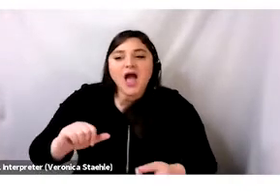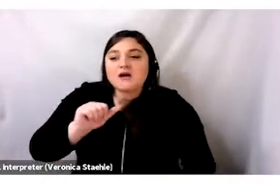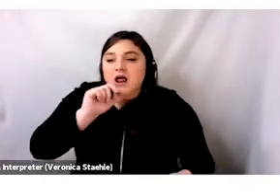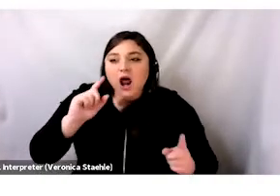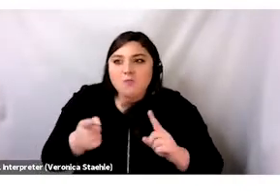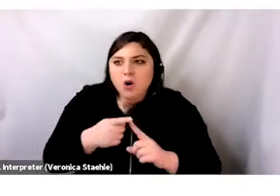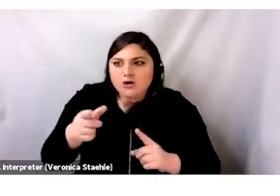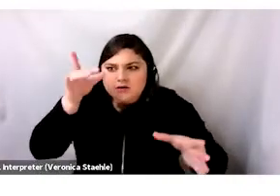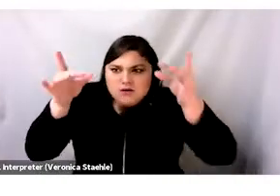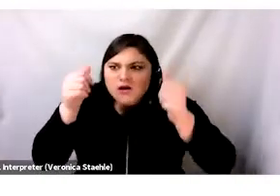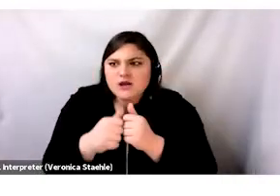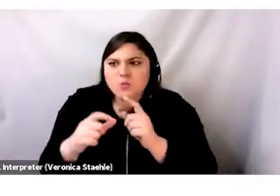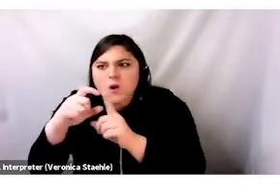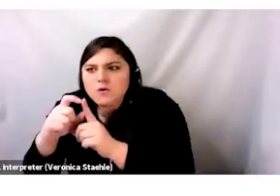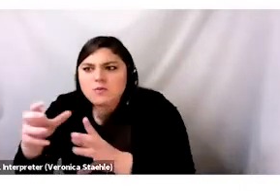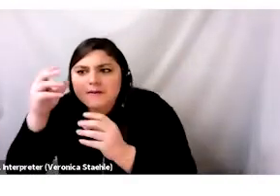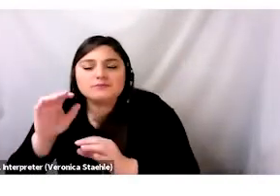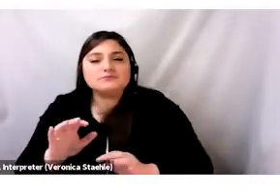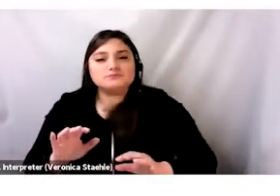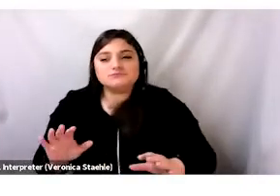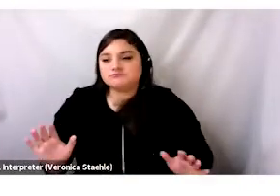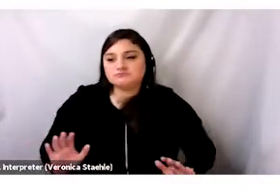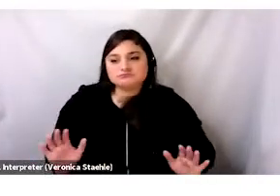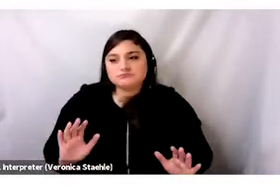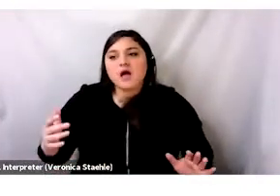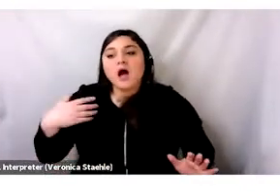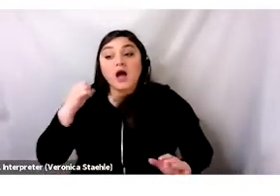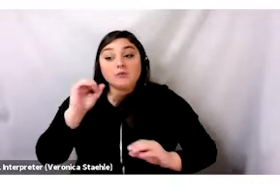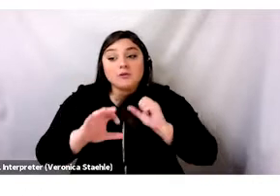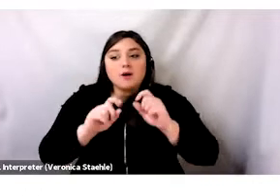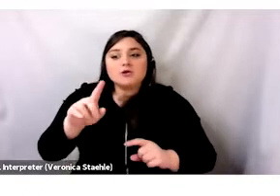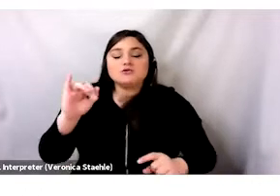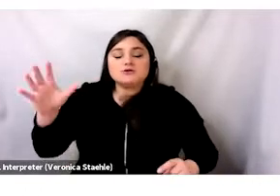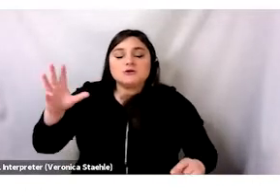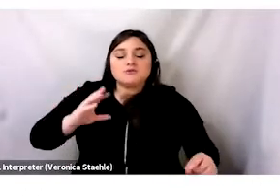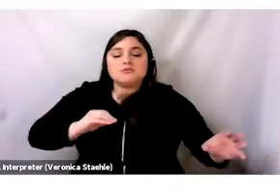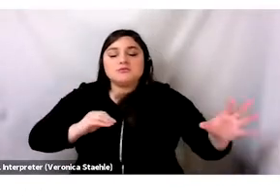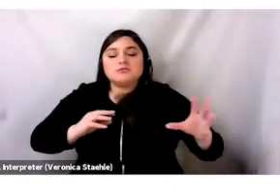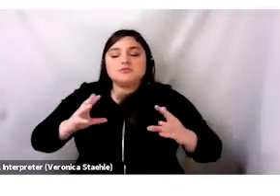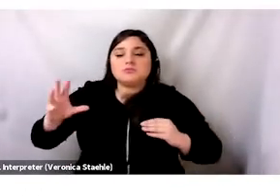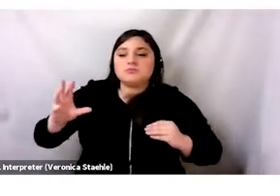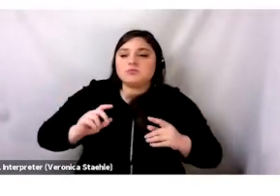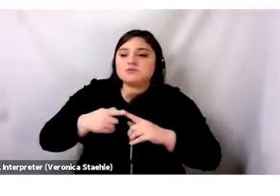just try to let it wash over you to help us set the tone for today.